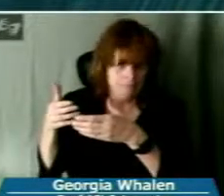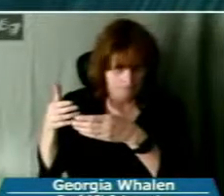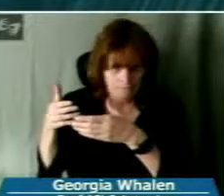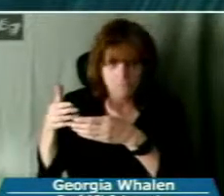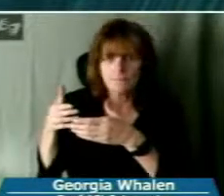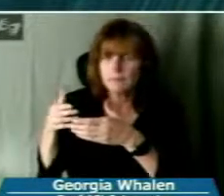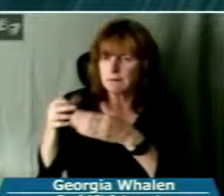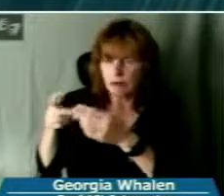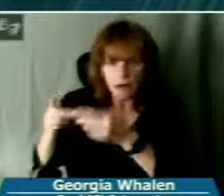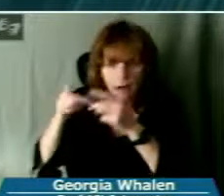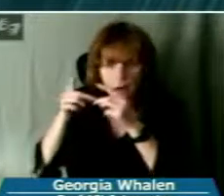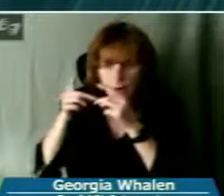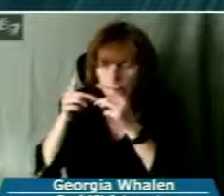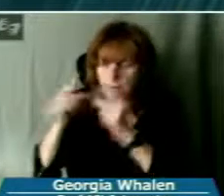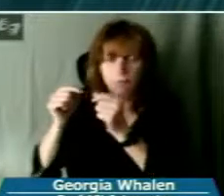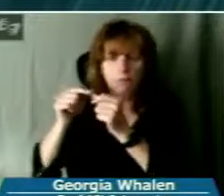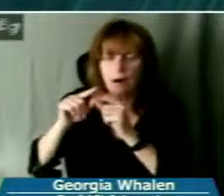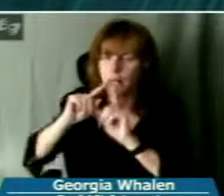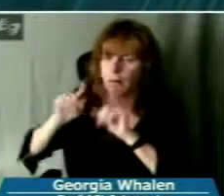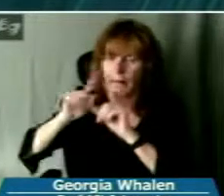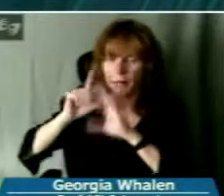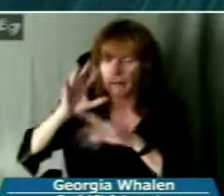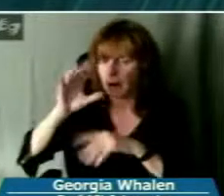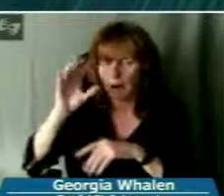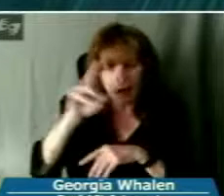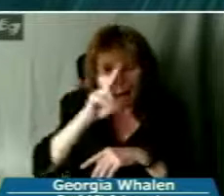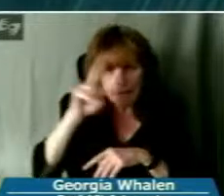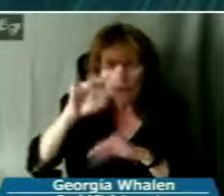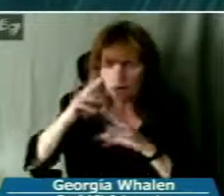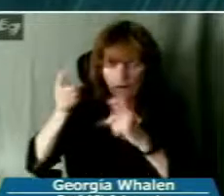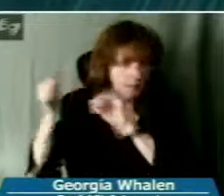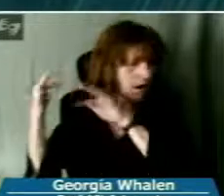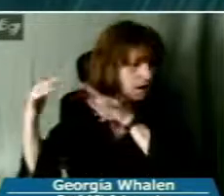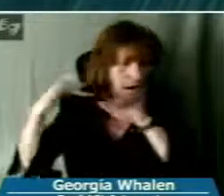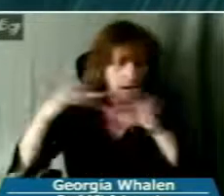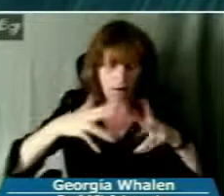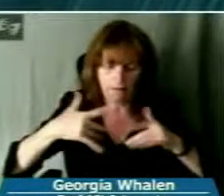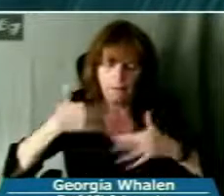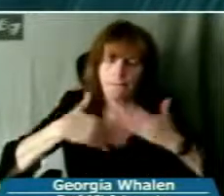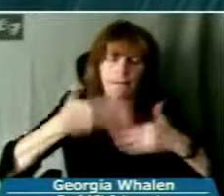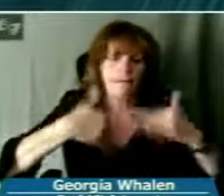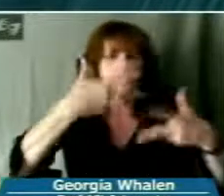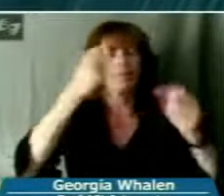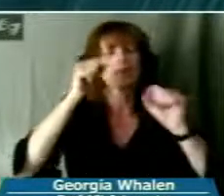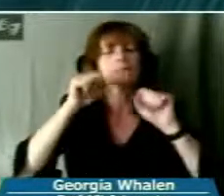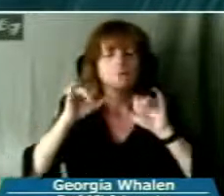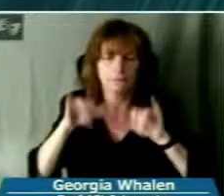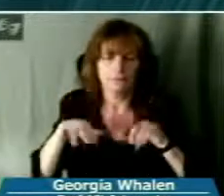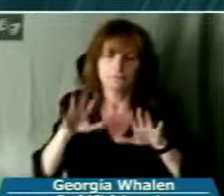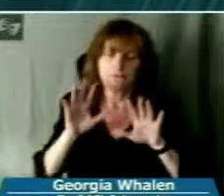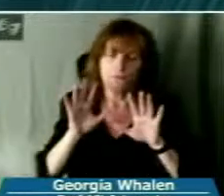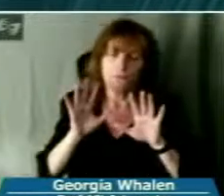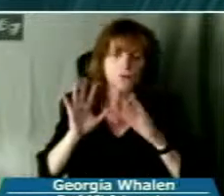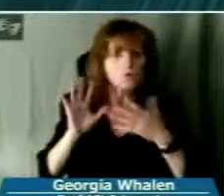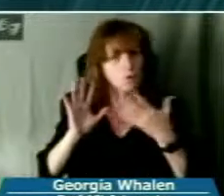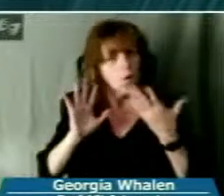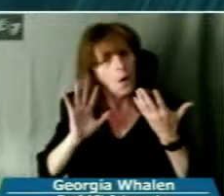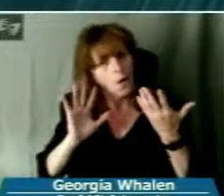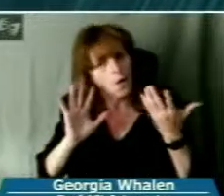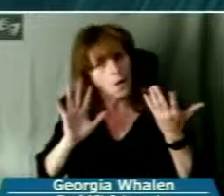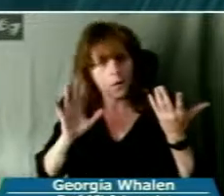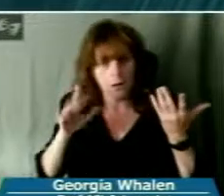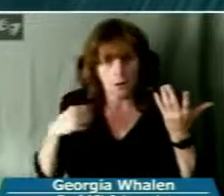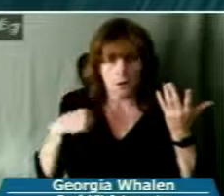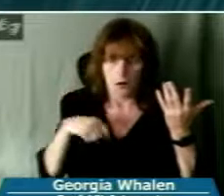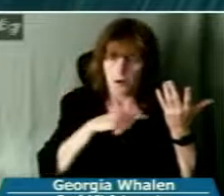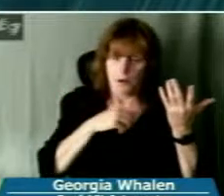to help us to do that quickly. And I think for us within hospitals to